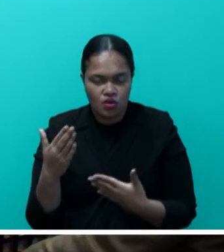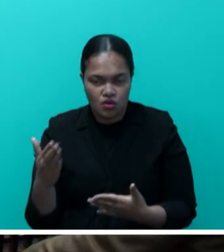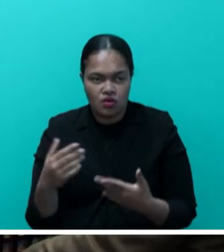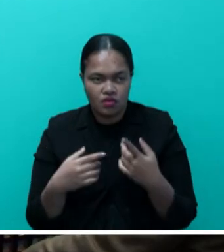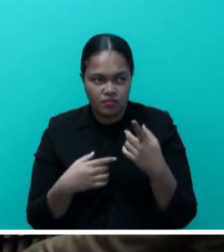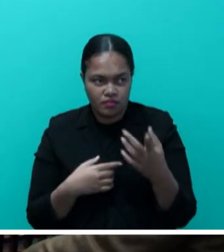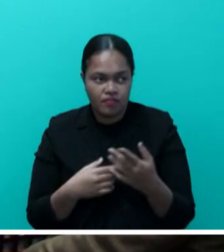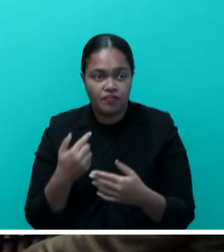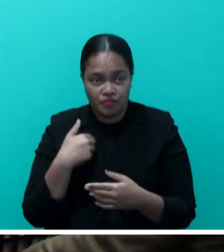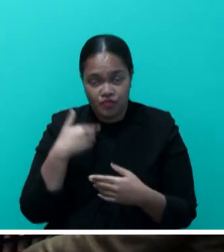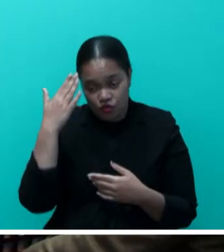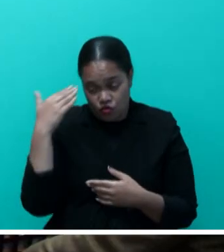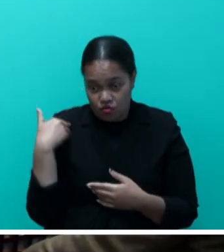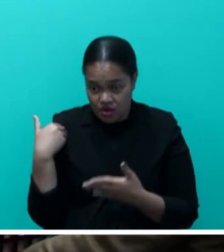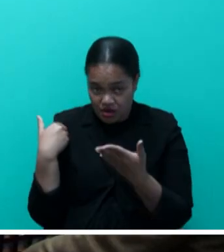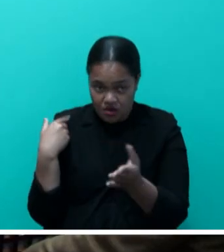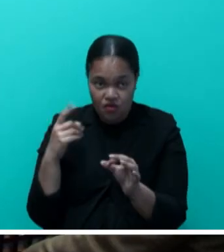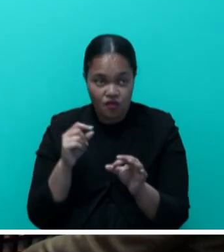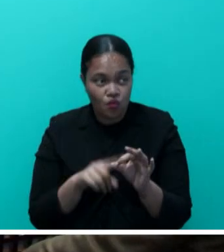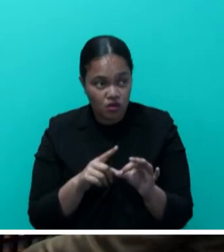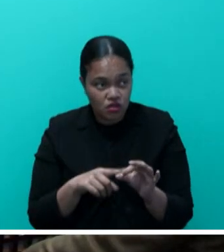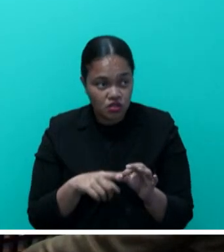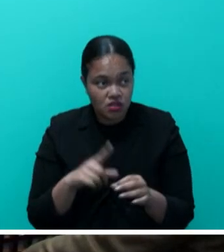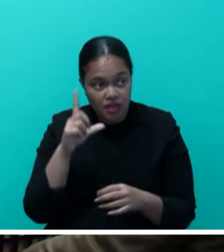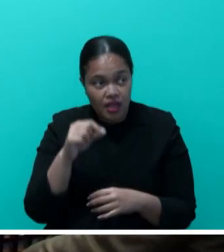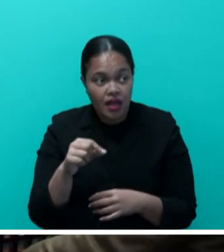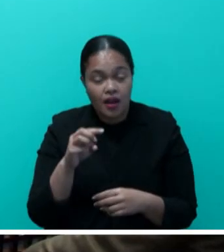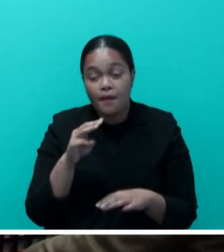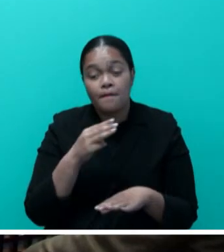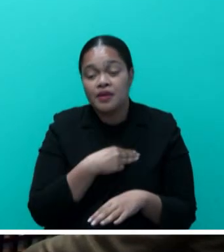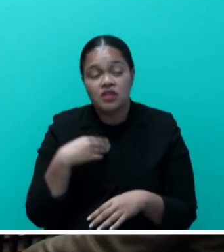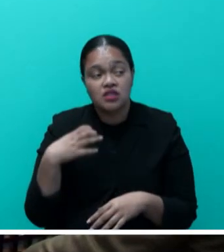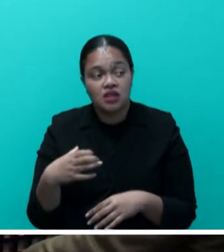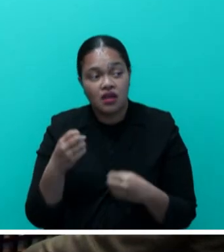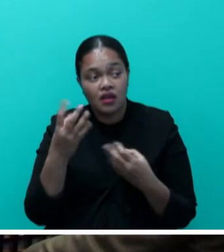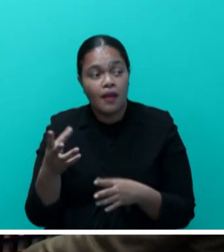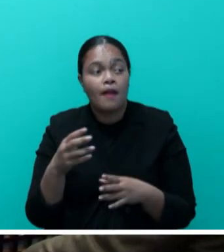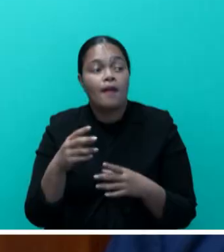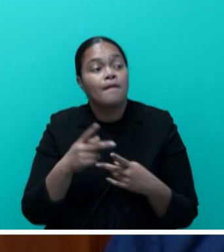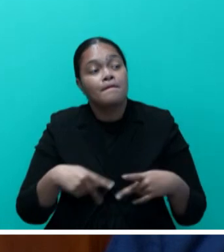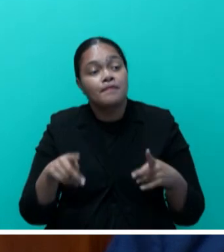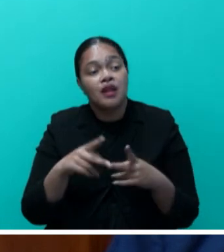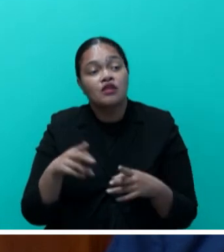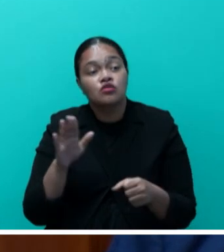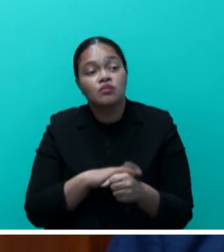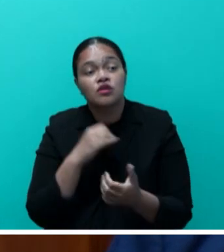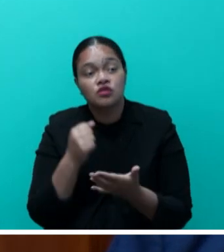me remind the member of her question. Can the Minister inform Parliament on the measures in place to